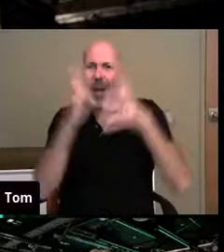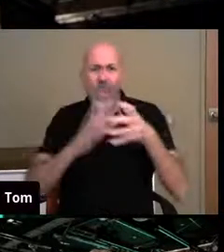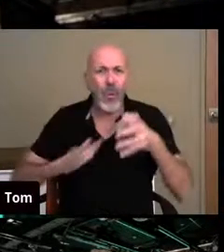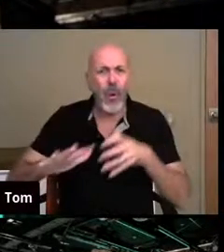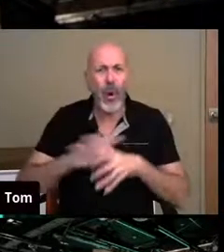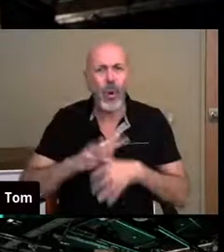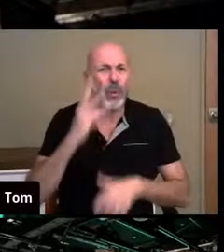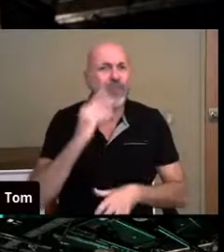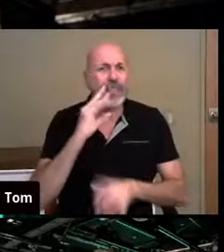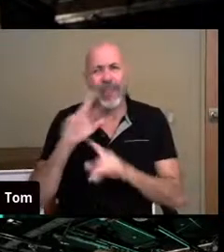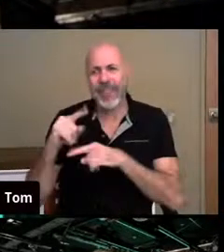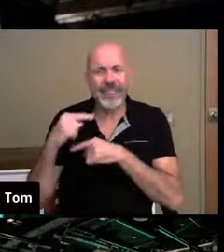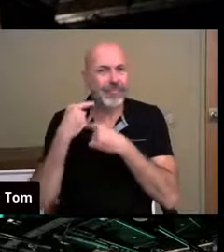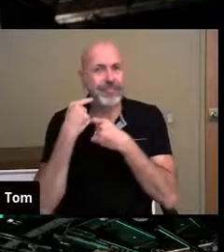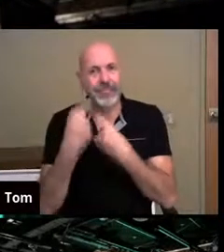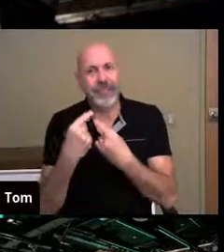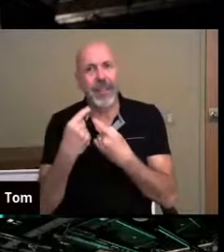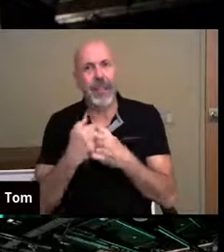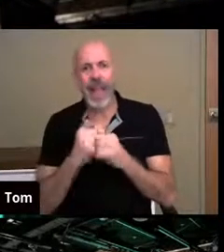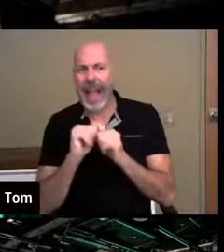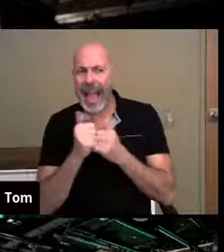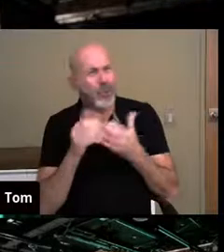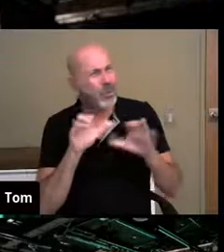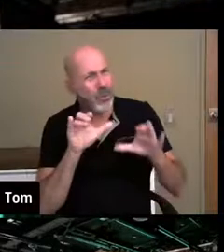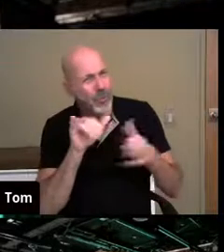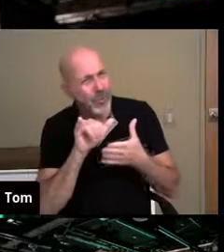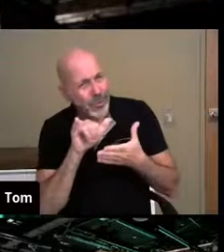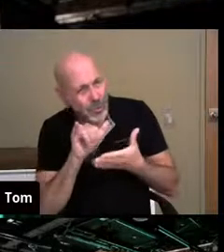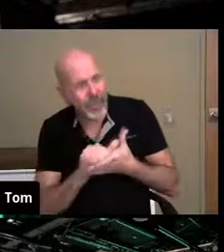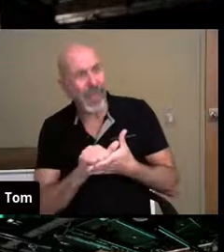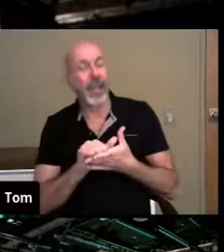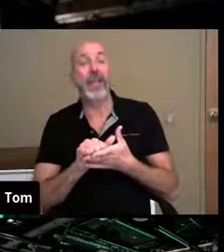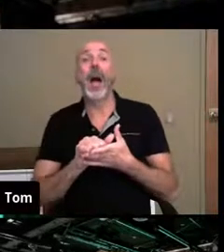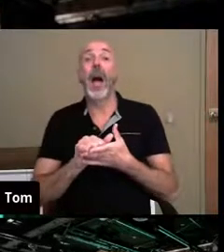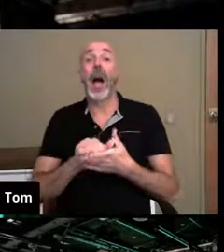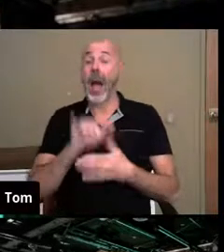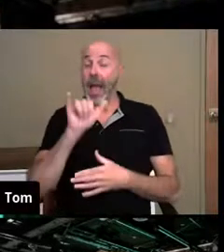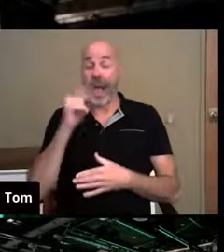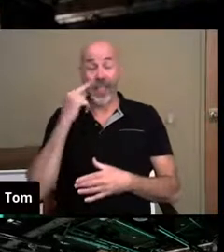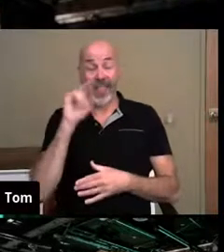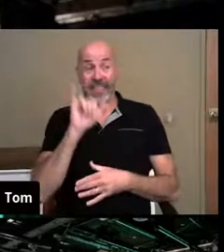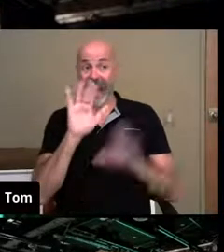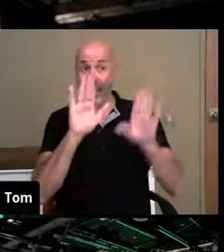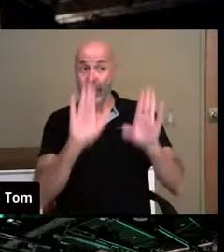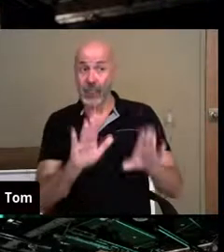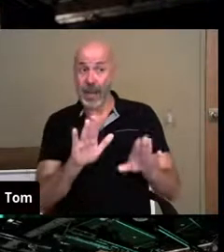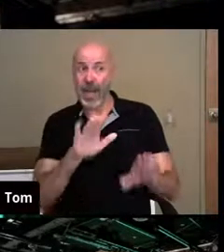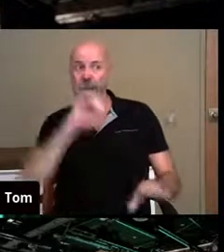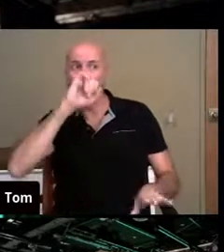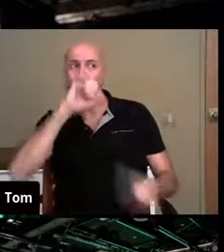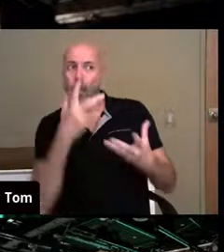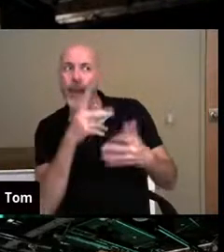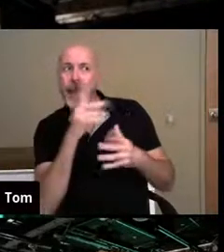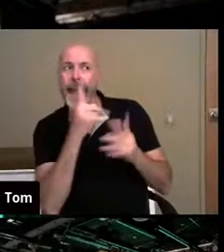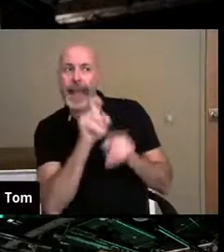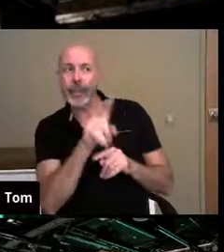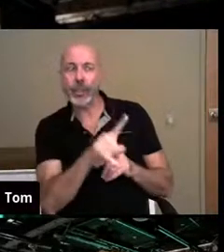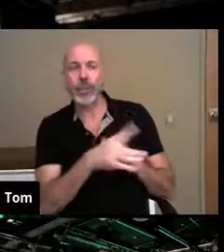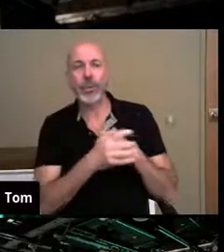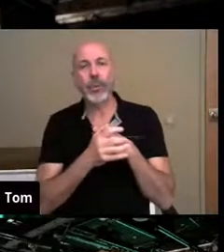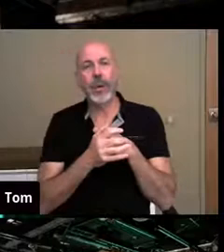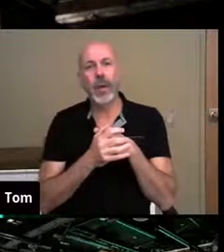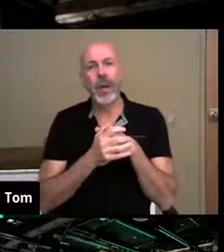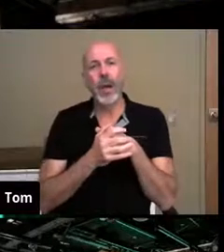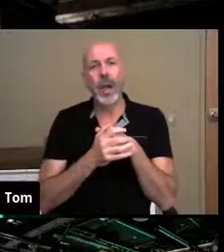ever experienced here on earth? So that I think is great. And I'd love to ask you, what motivated you to